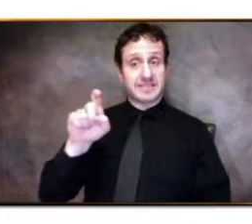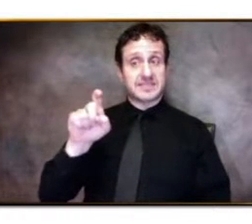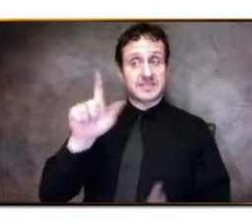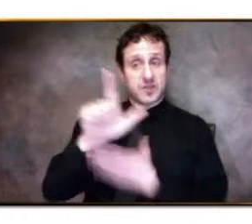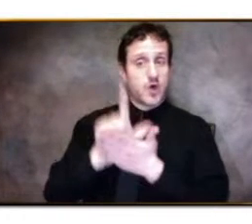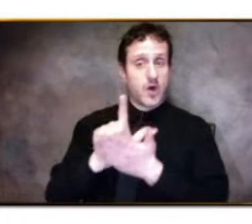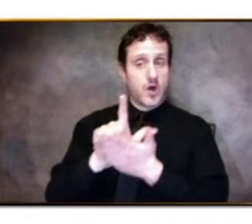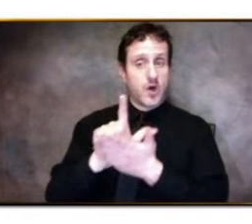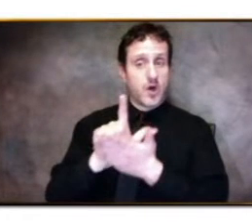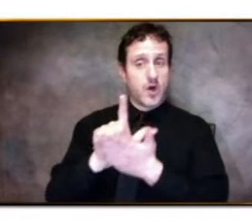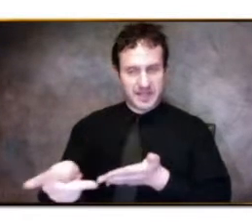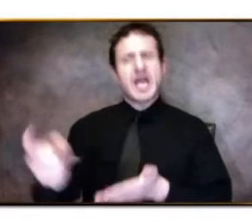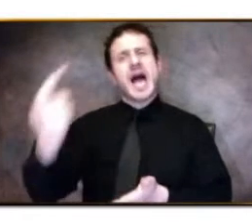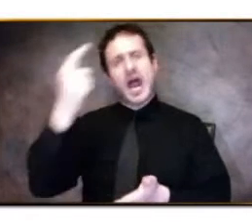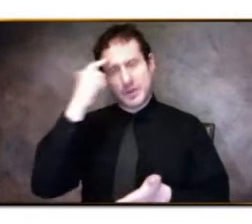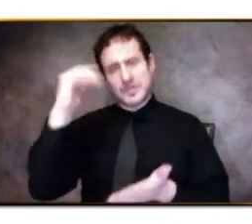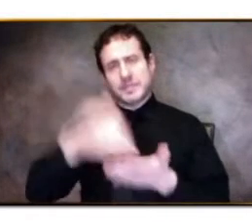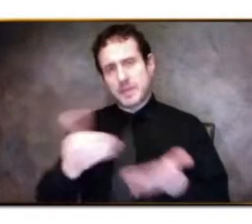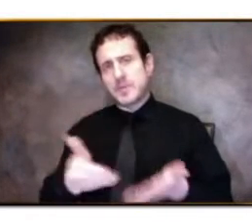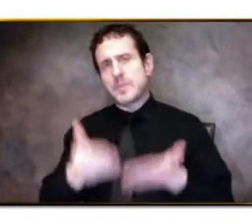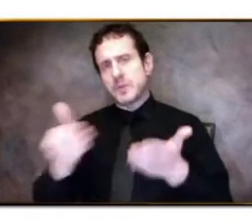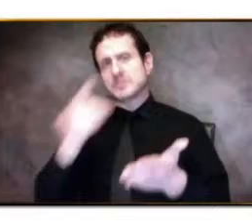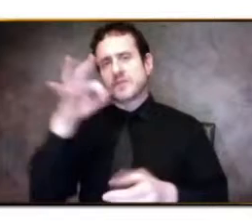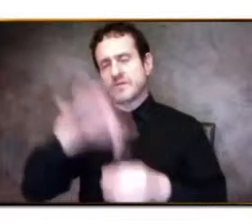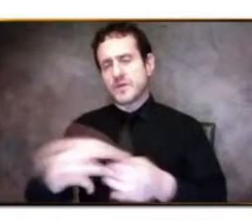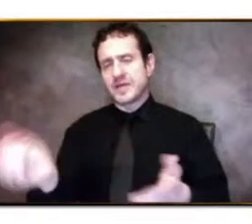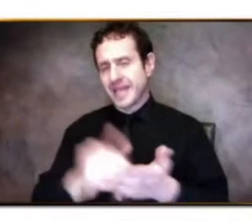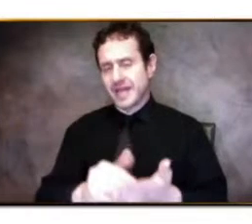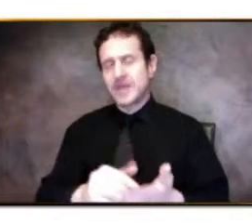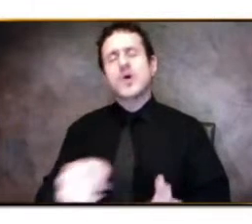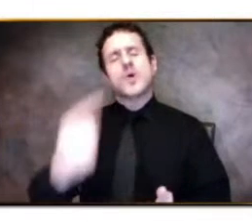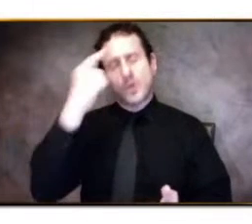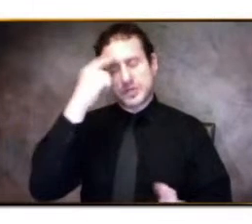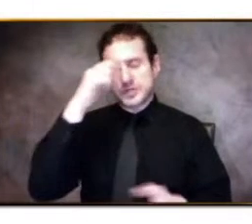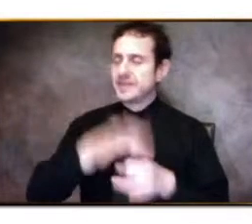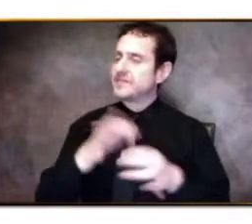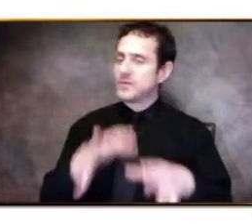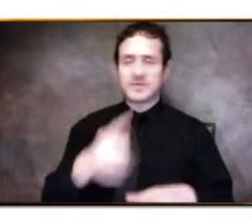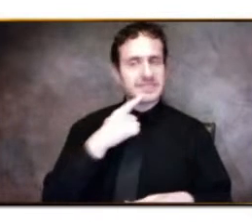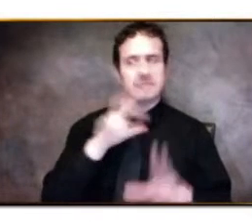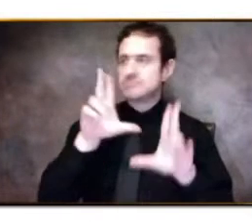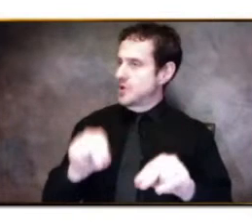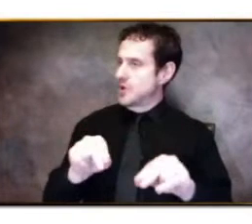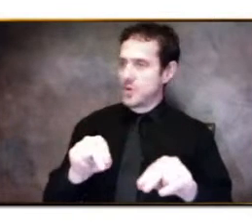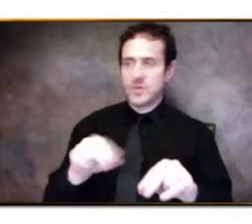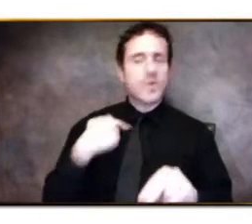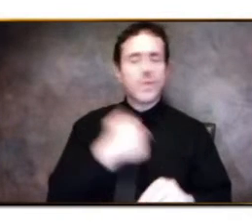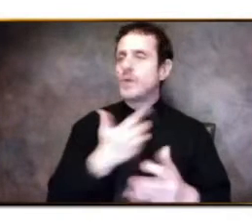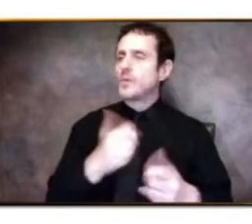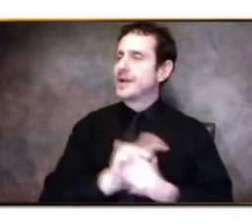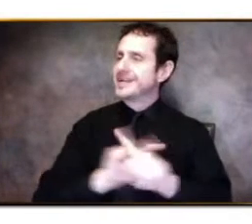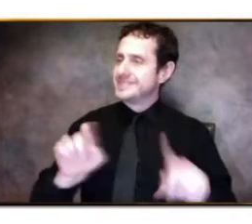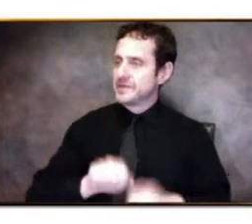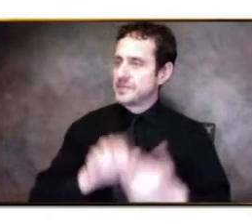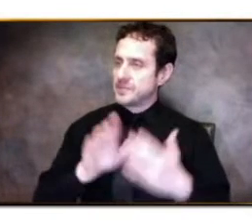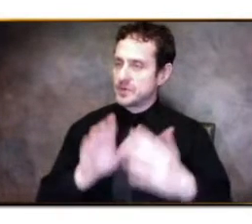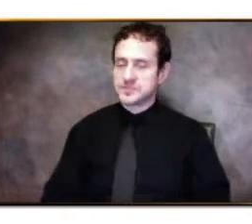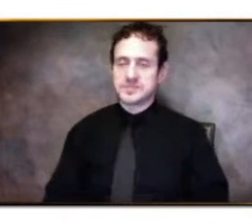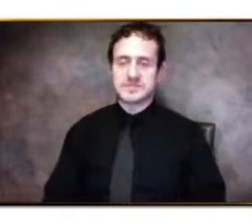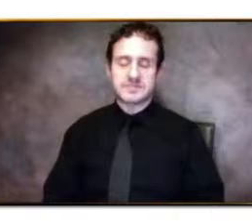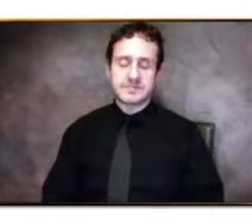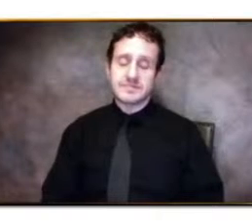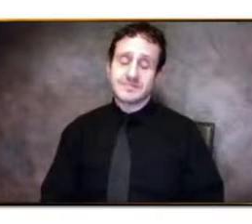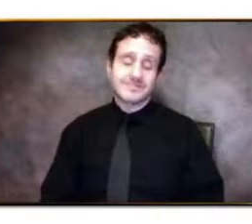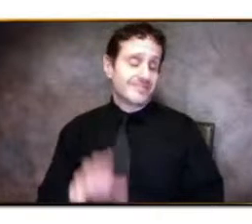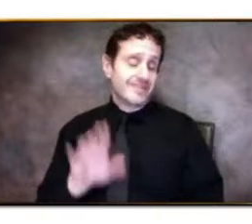future years, or did the voters send a strong message that they want the state to take a different approach? Well, that's not something I'm